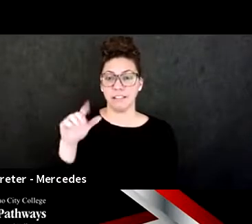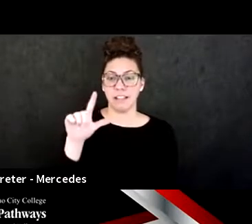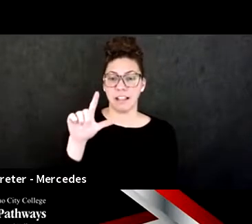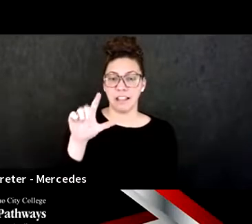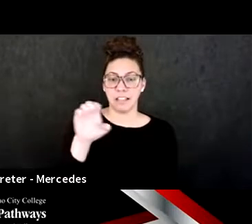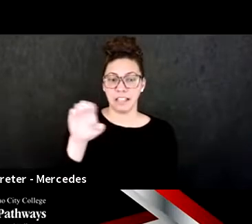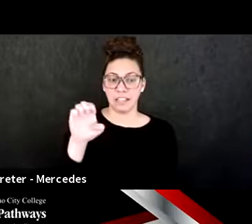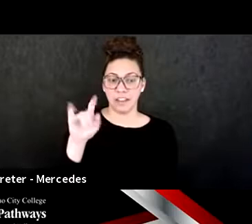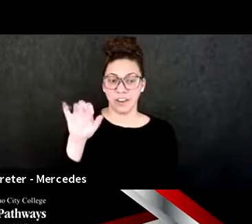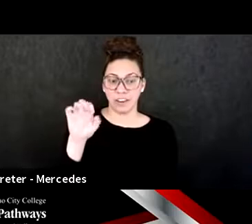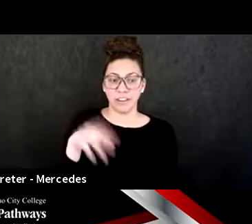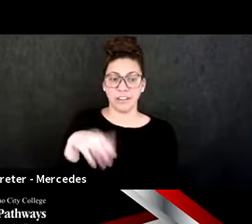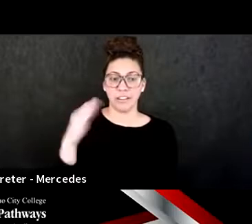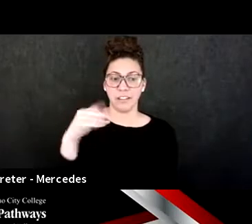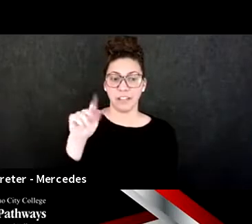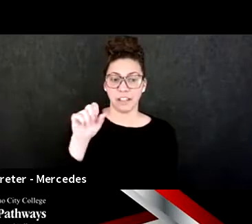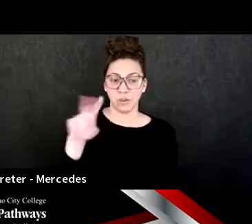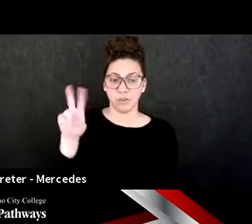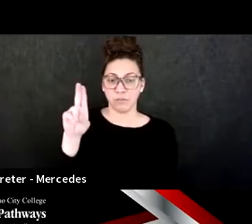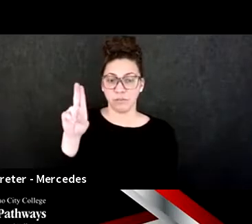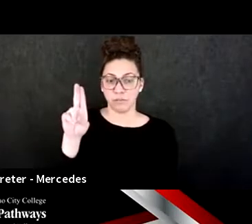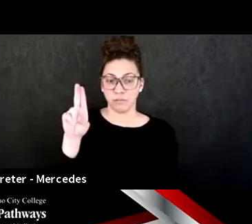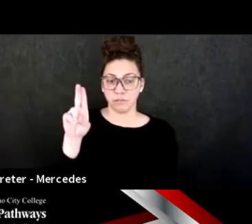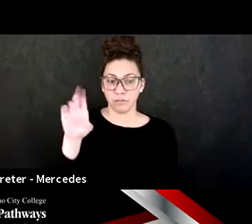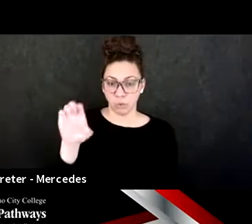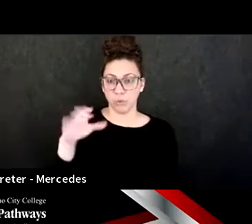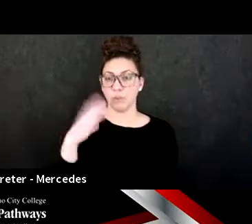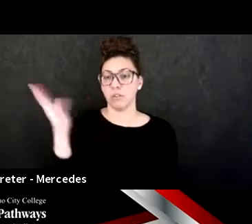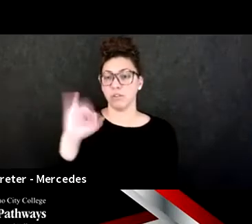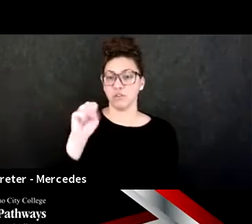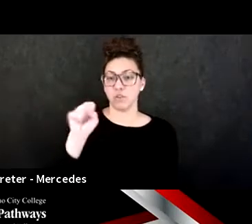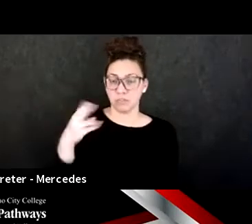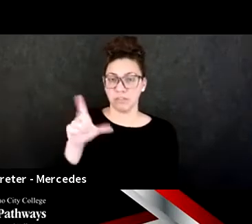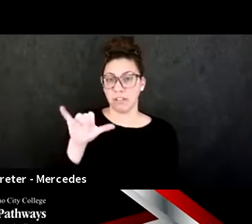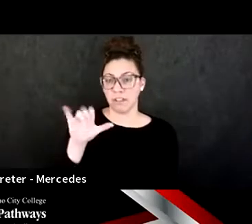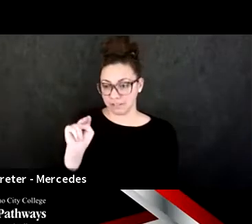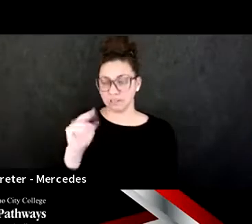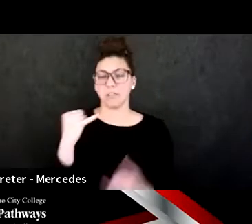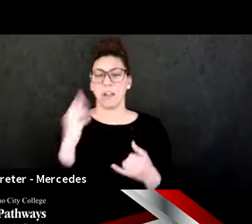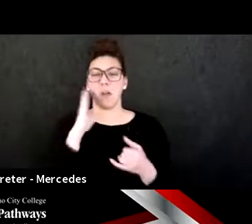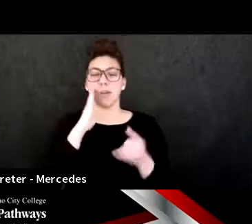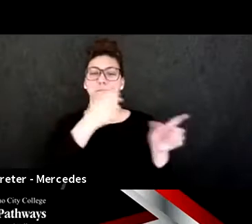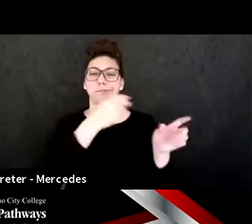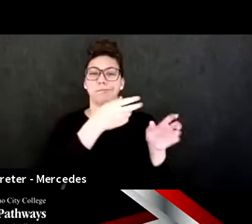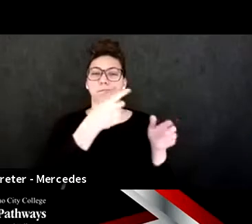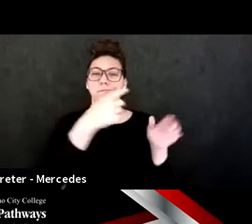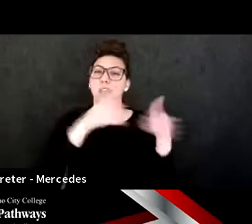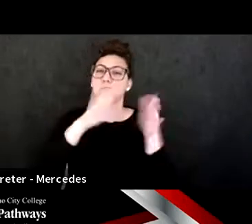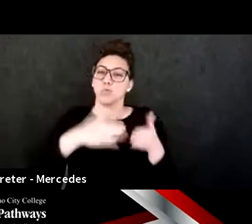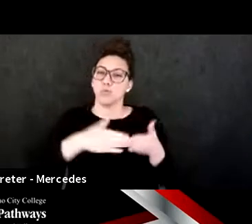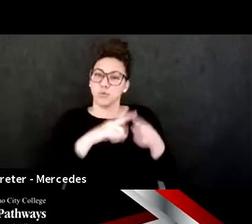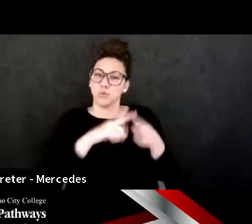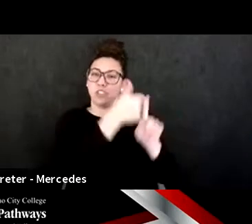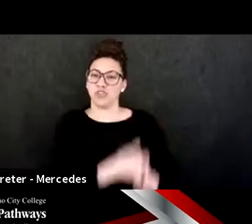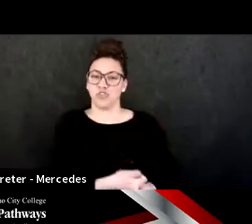Lin. So let me go into a little bit on each of the of our panelists before we start with the questions.